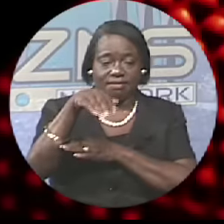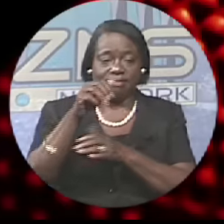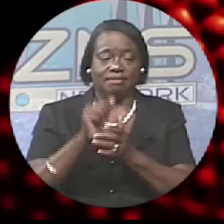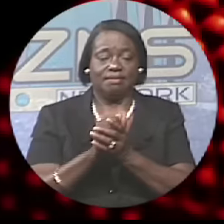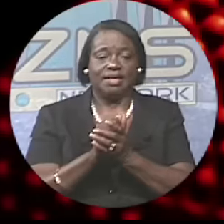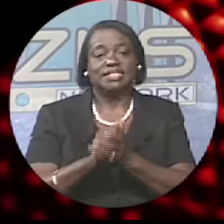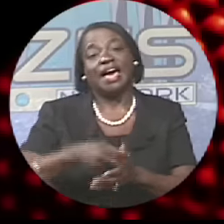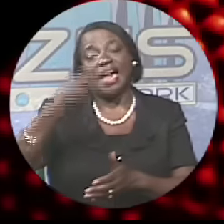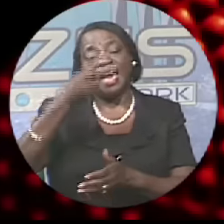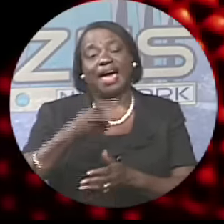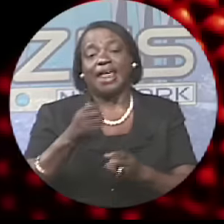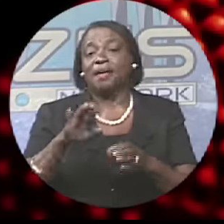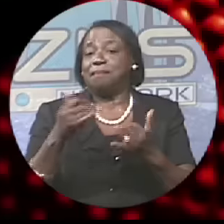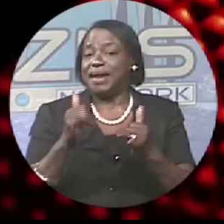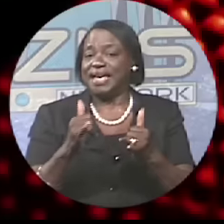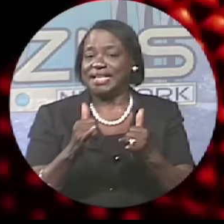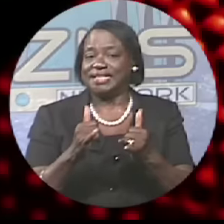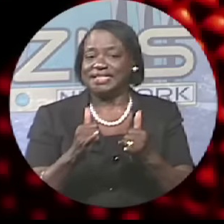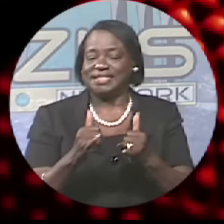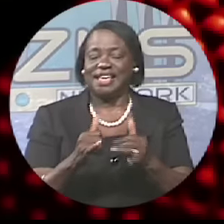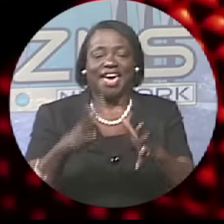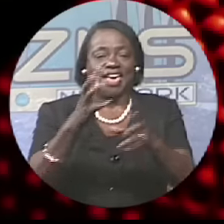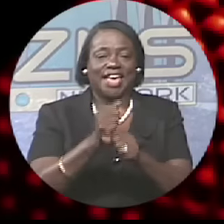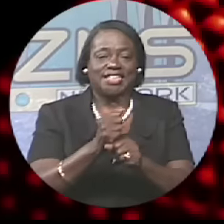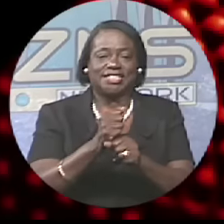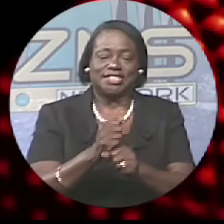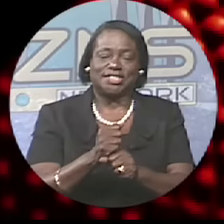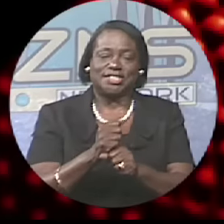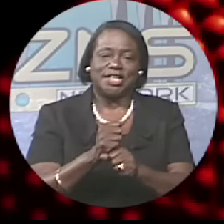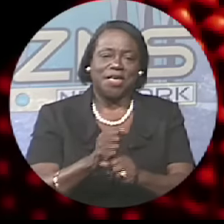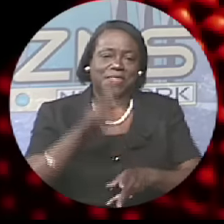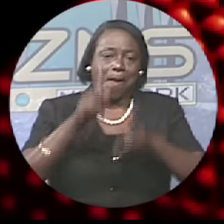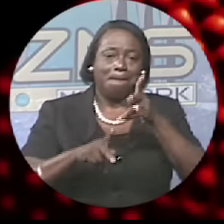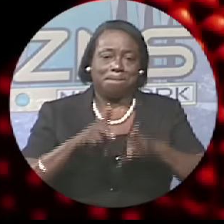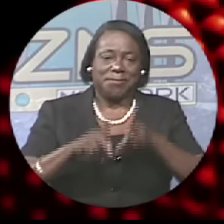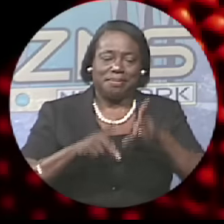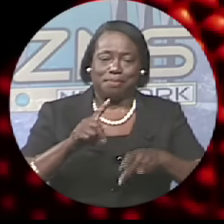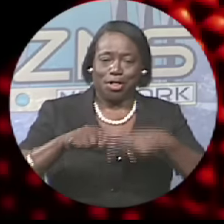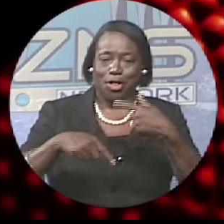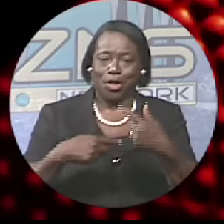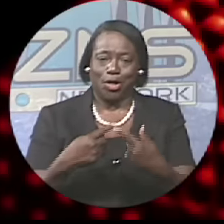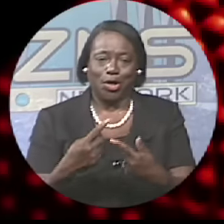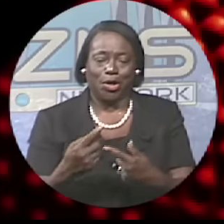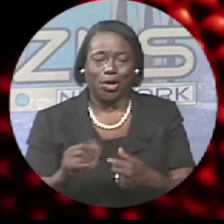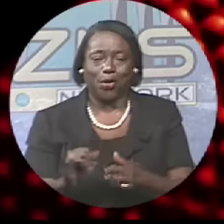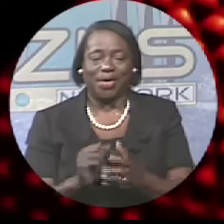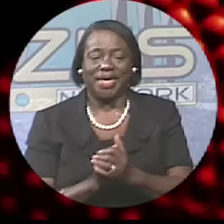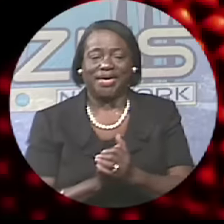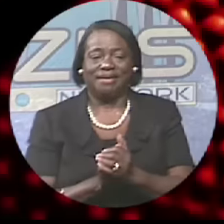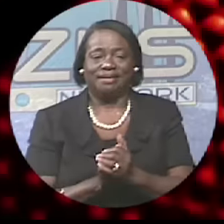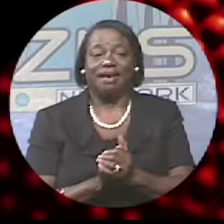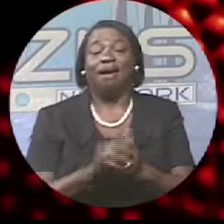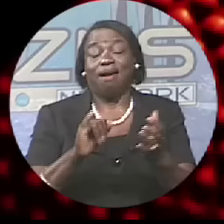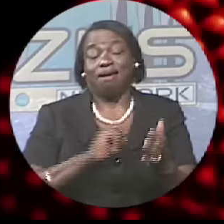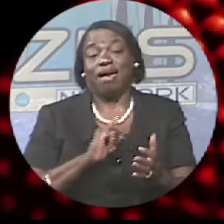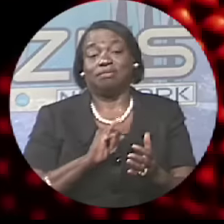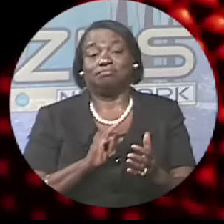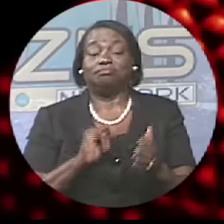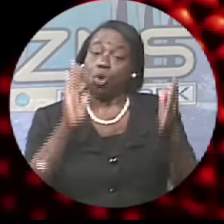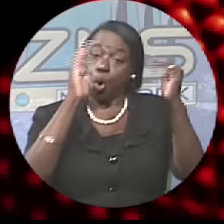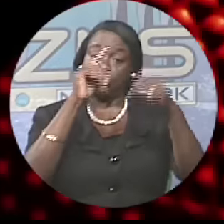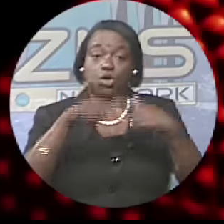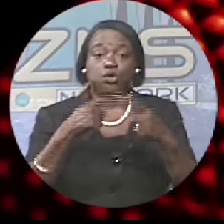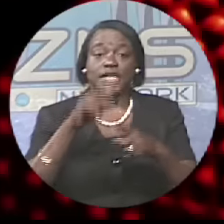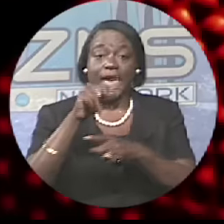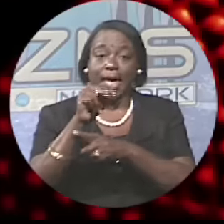highlight plays that gets the crowd going. Of course, you know, there's aspirations for the NBA. And we played in the Peach Jam,